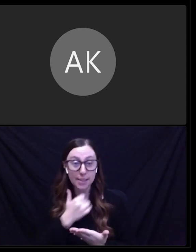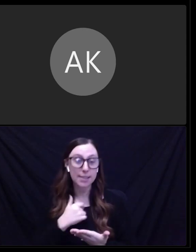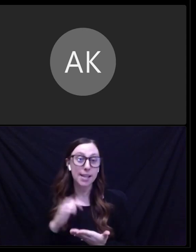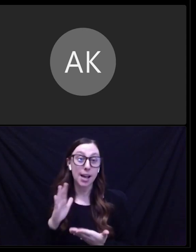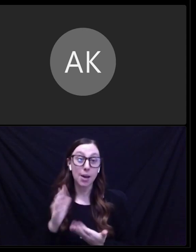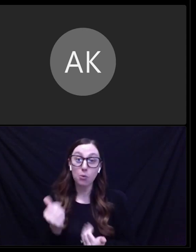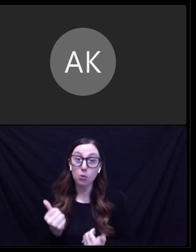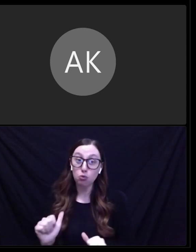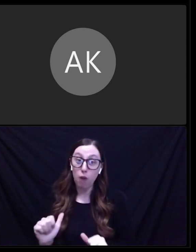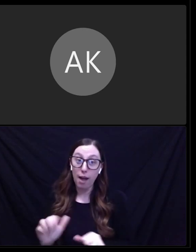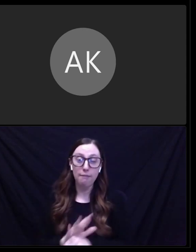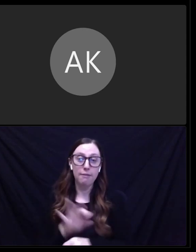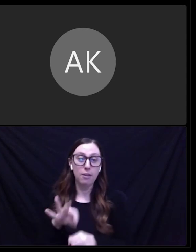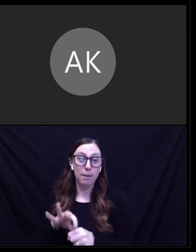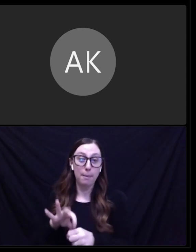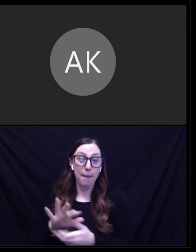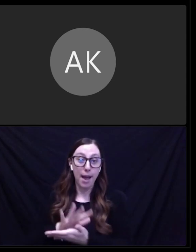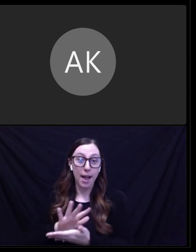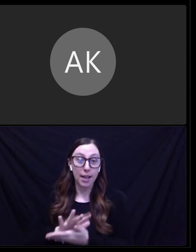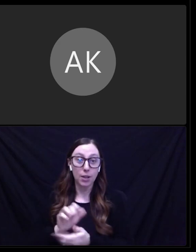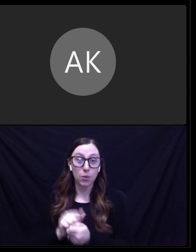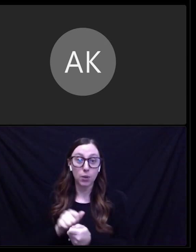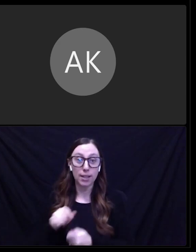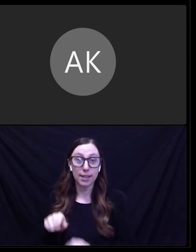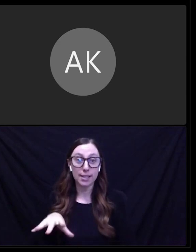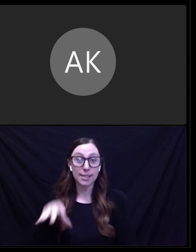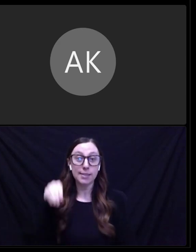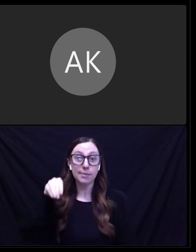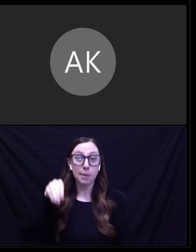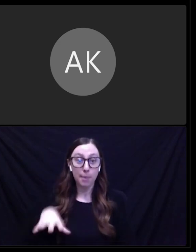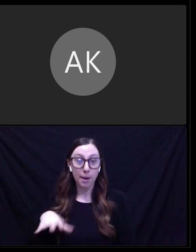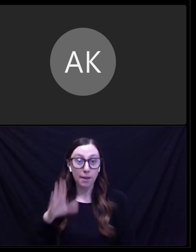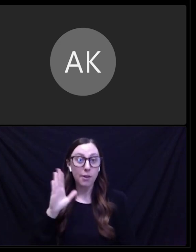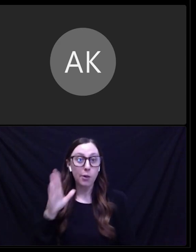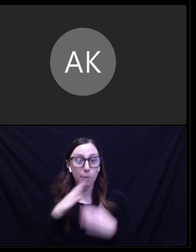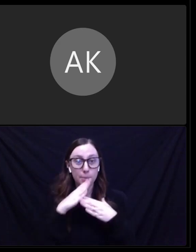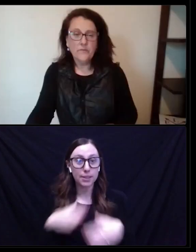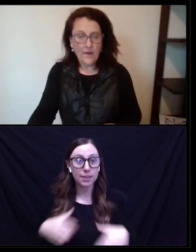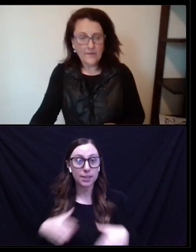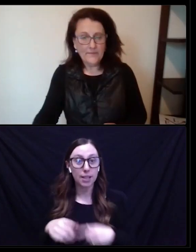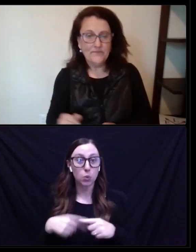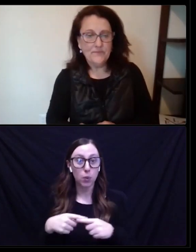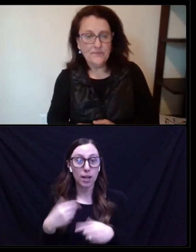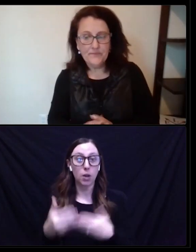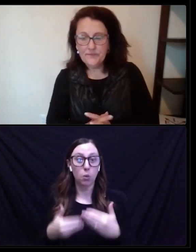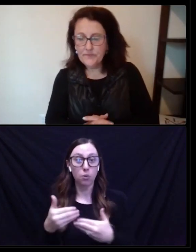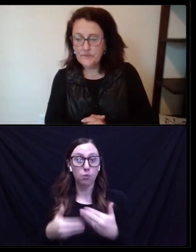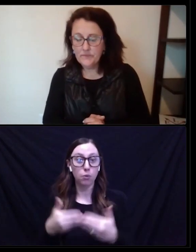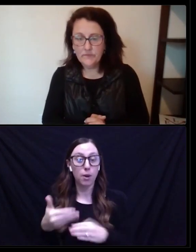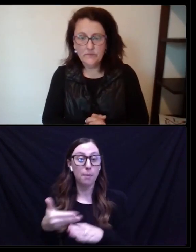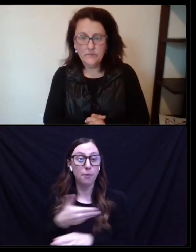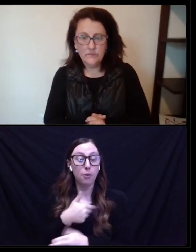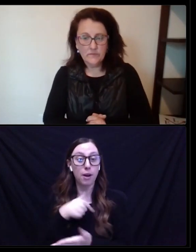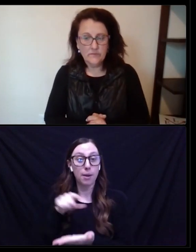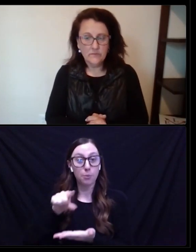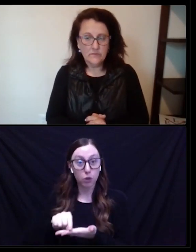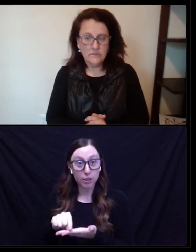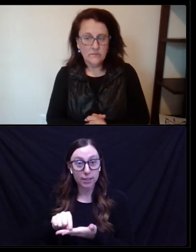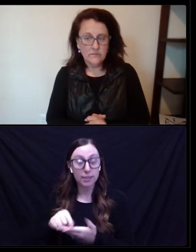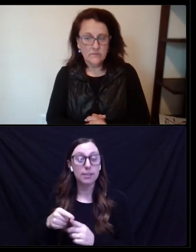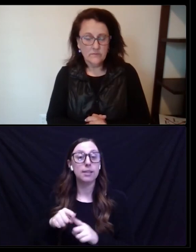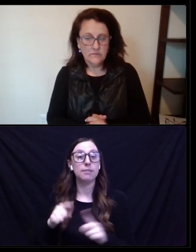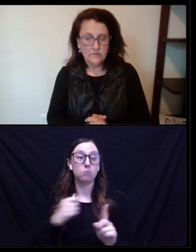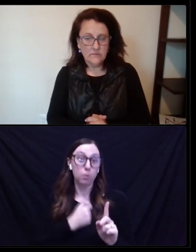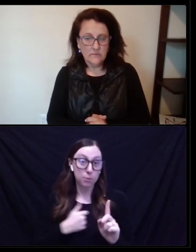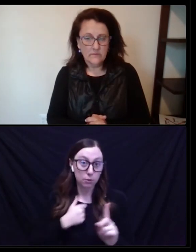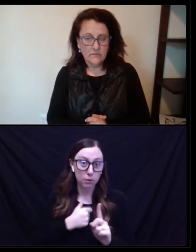with the sip and puff. You're going to have some dead air as I go through it before I print it out. So I apologize. And